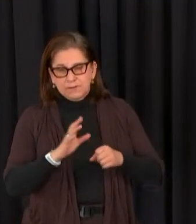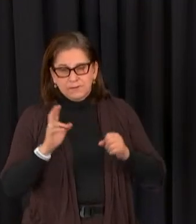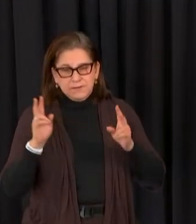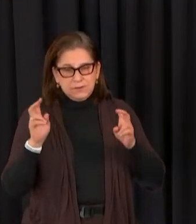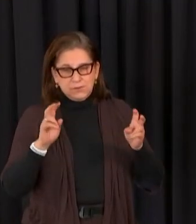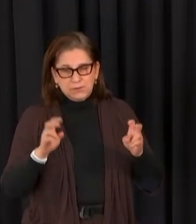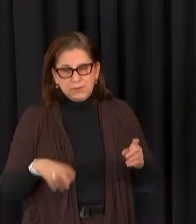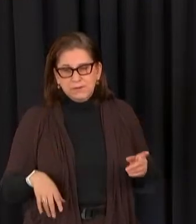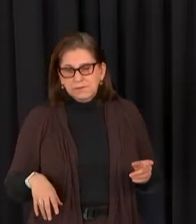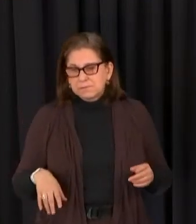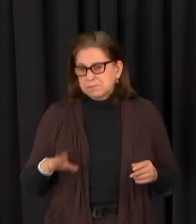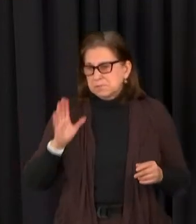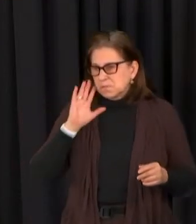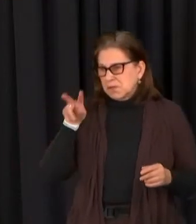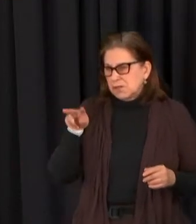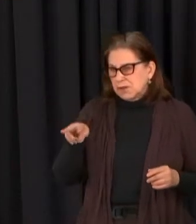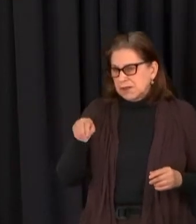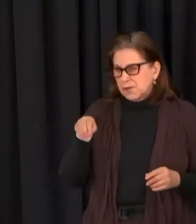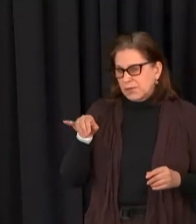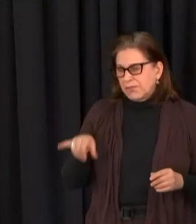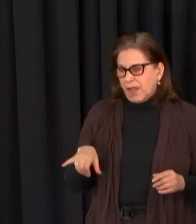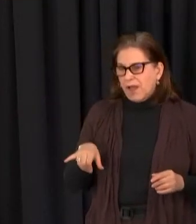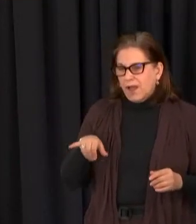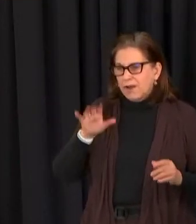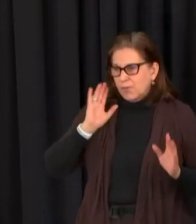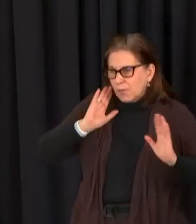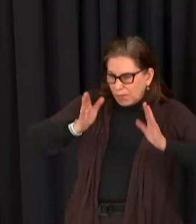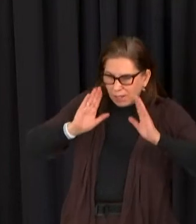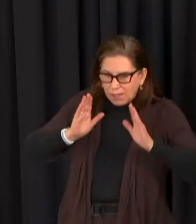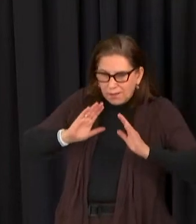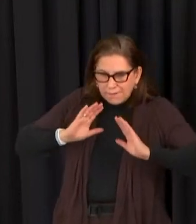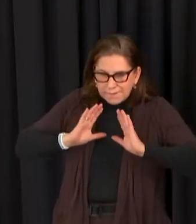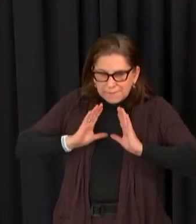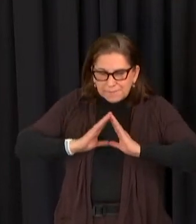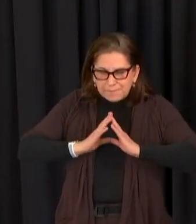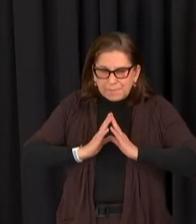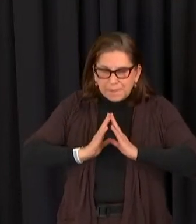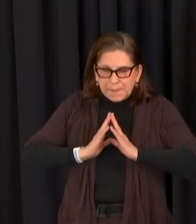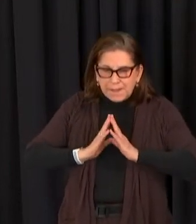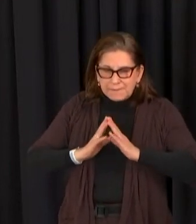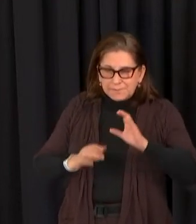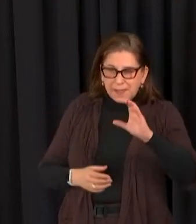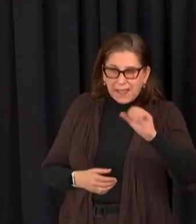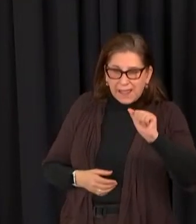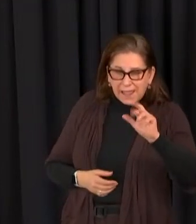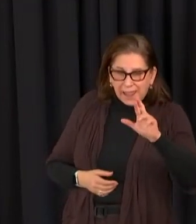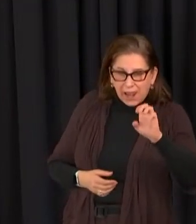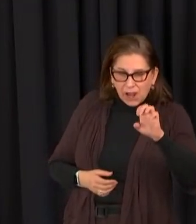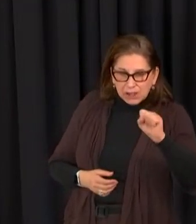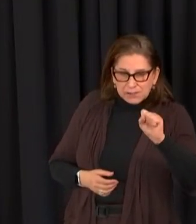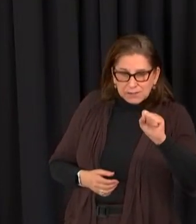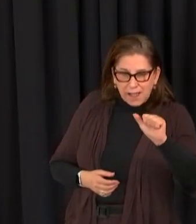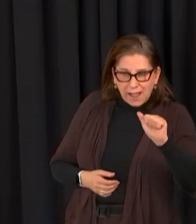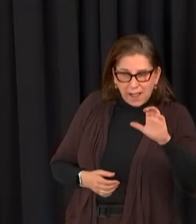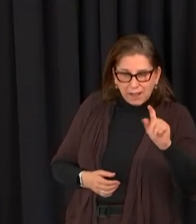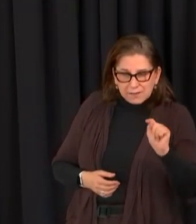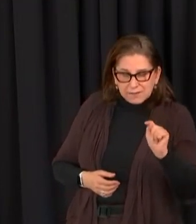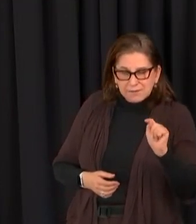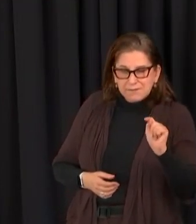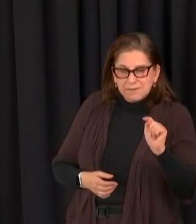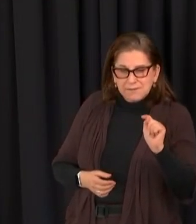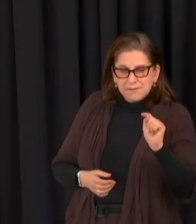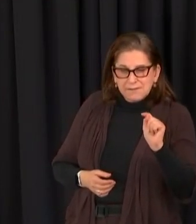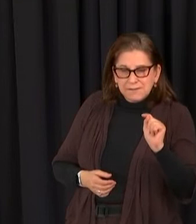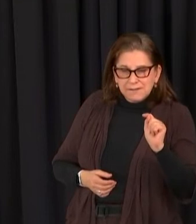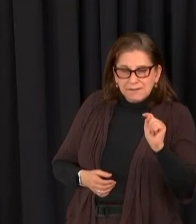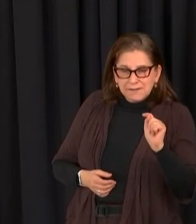fix that? We will look if it is like CARES, and I haven't gotten the complete download on